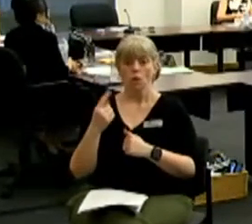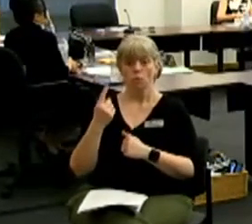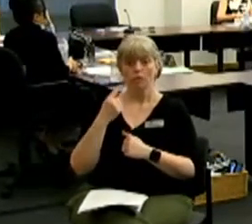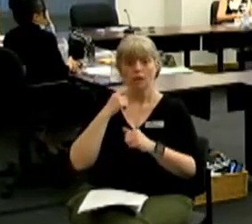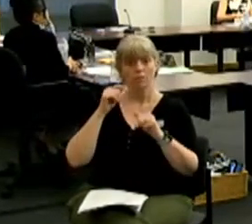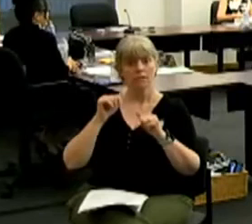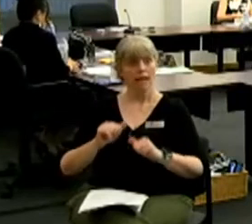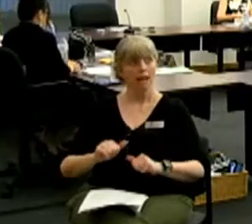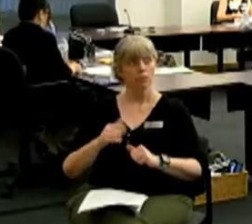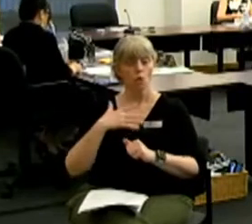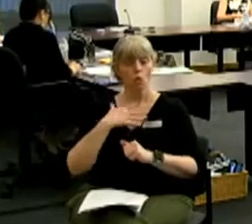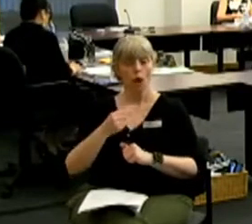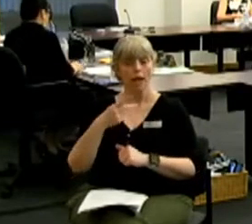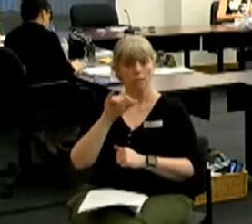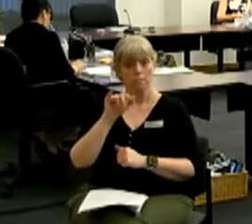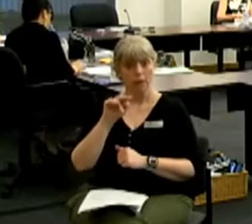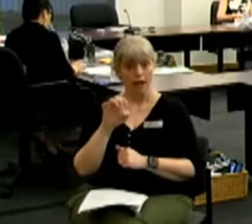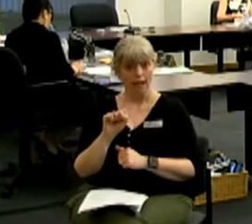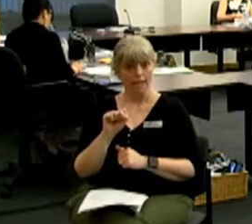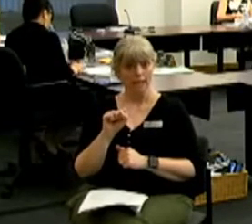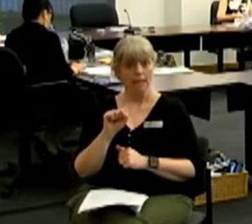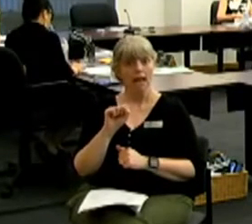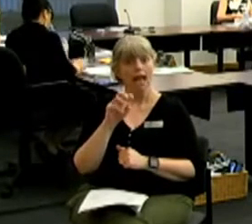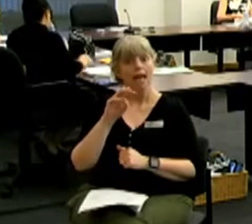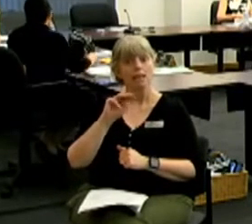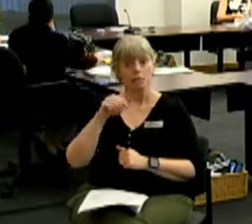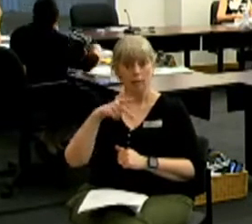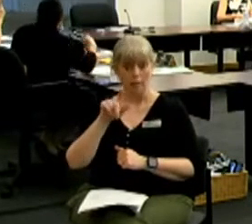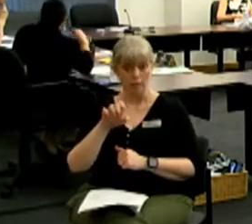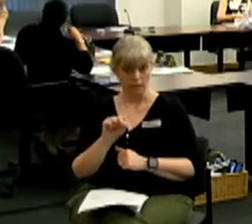to pick out were the white pines and the maples. So,